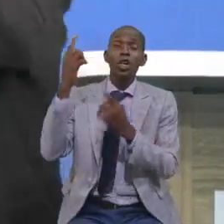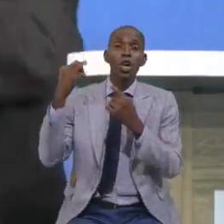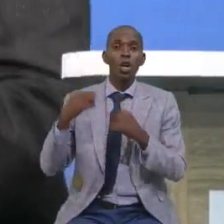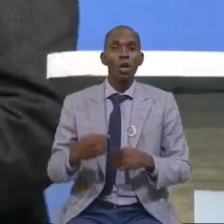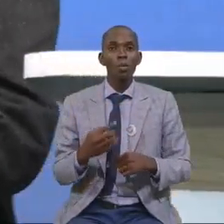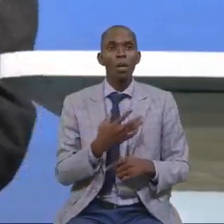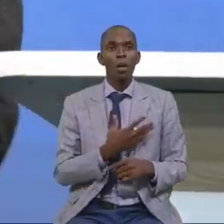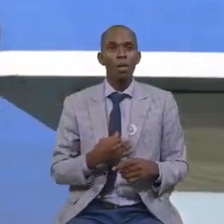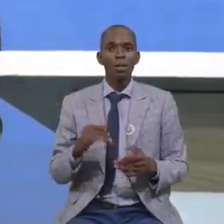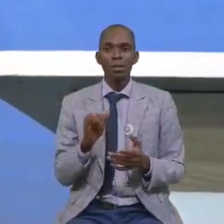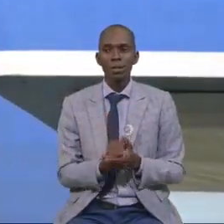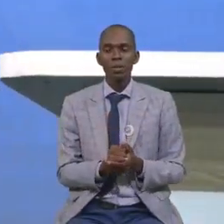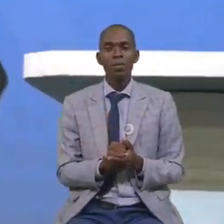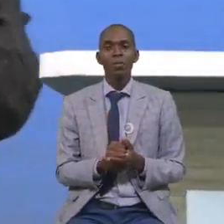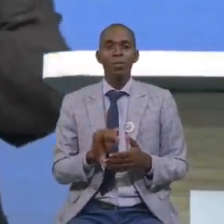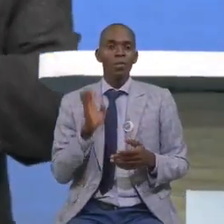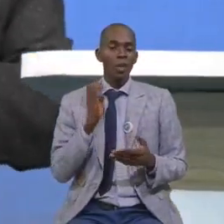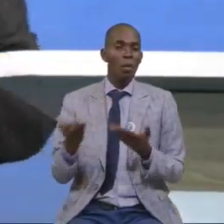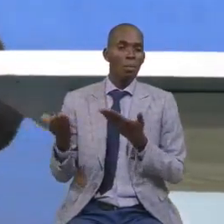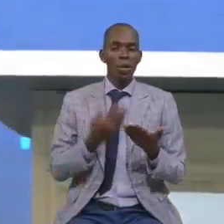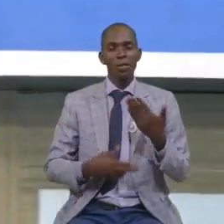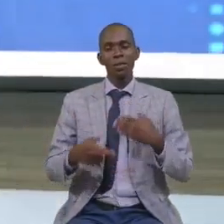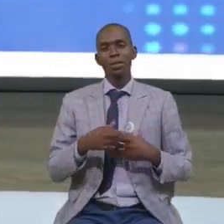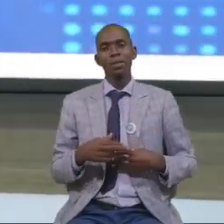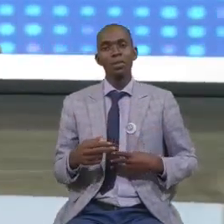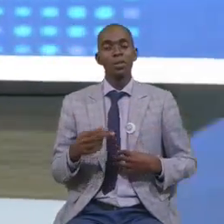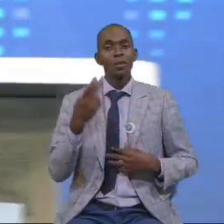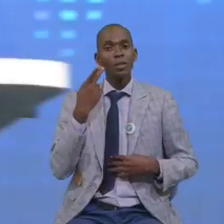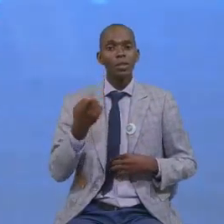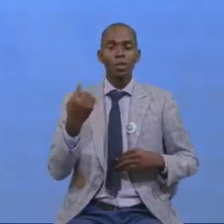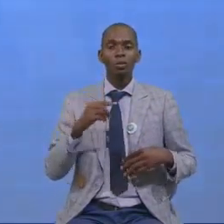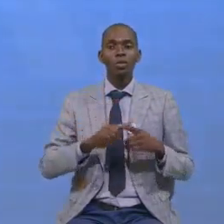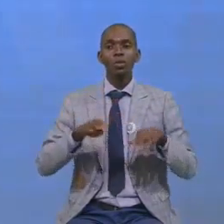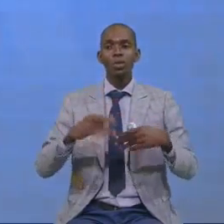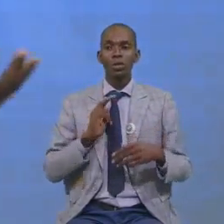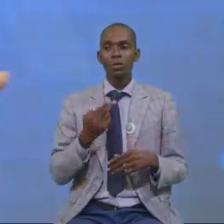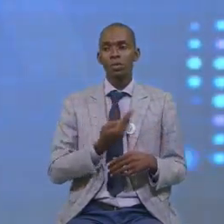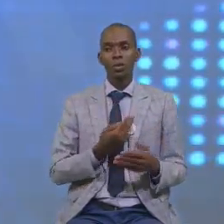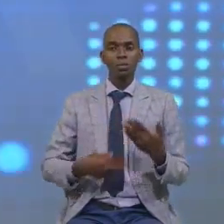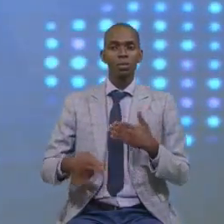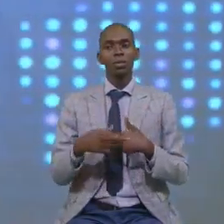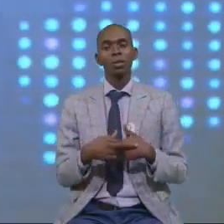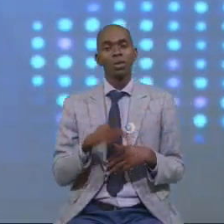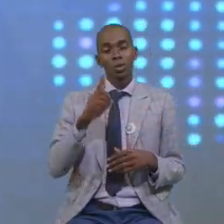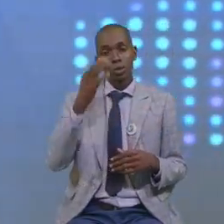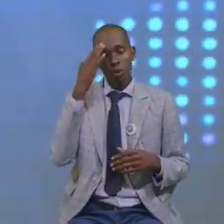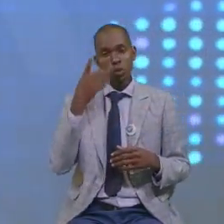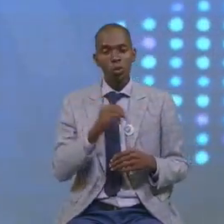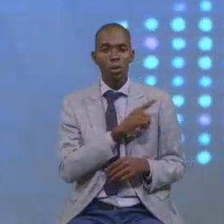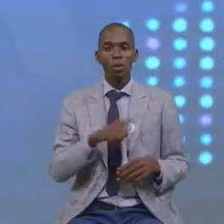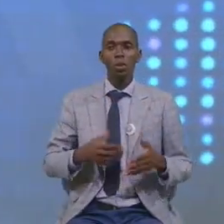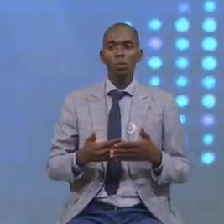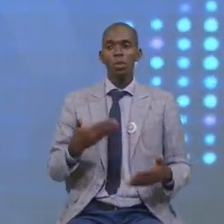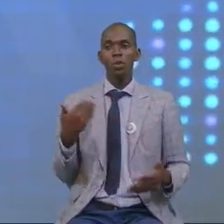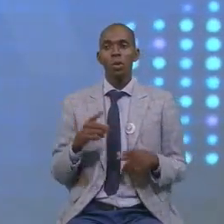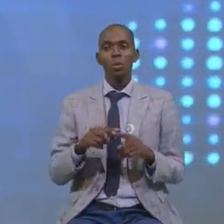brings restoration. He comes to give restoration. If you knew the Lord before, but then